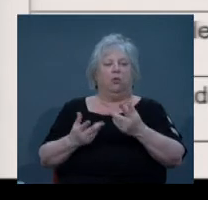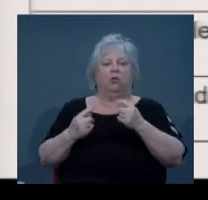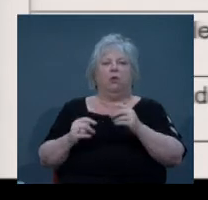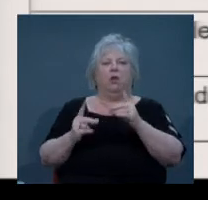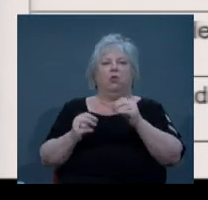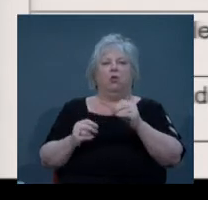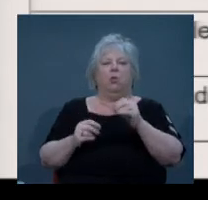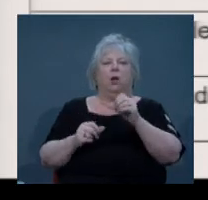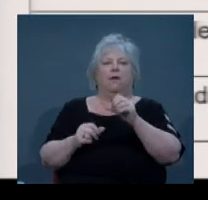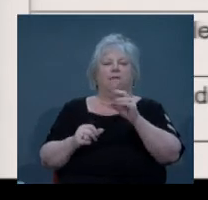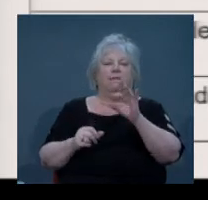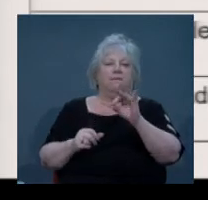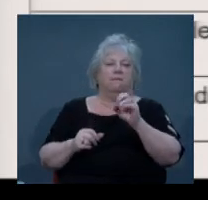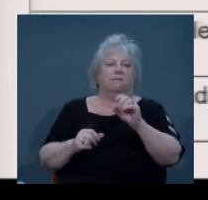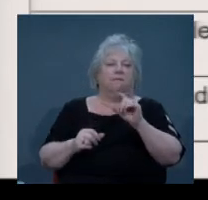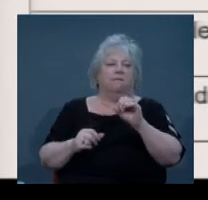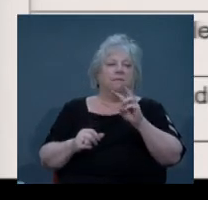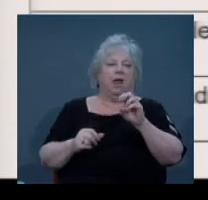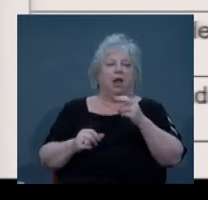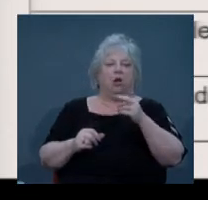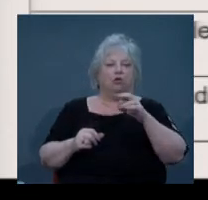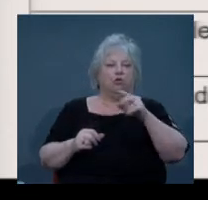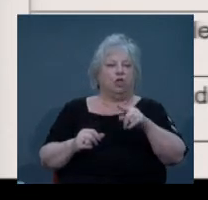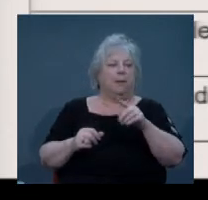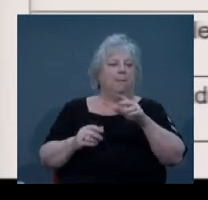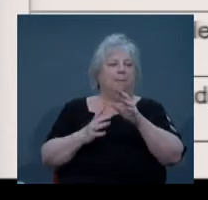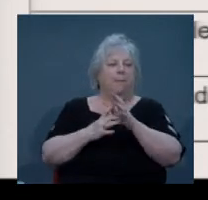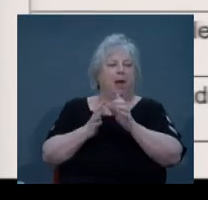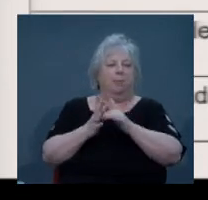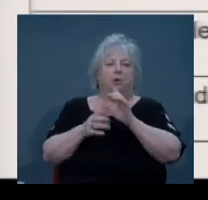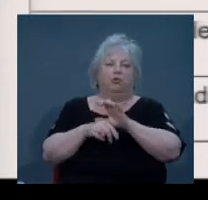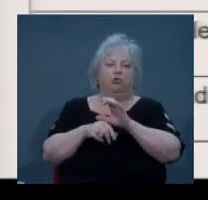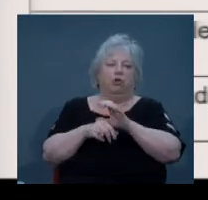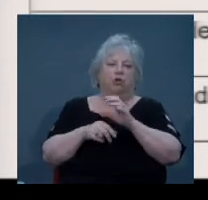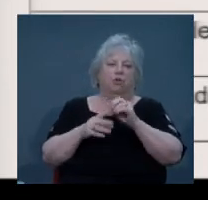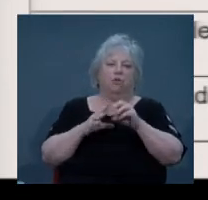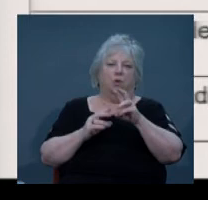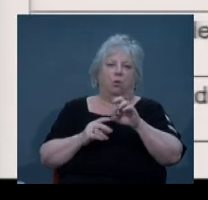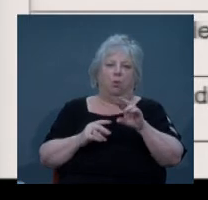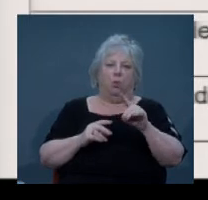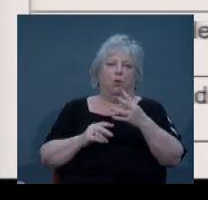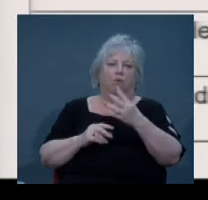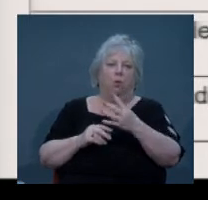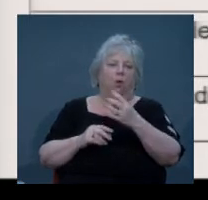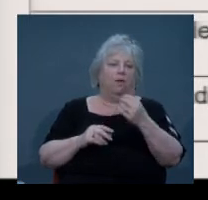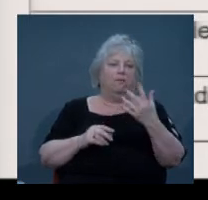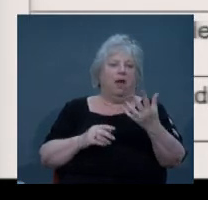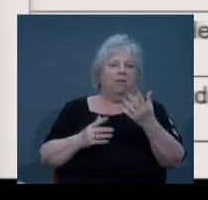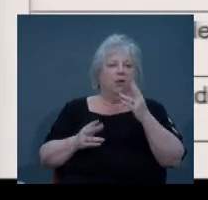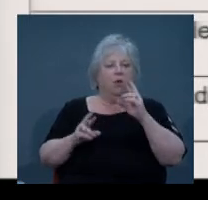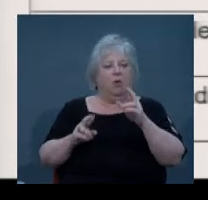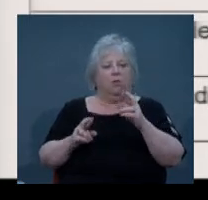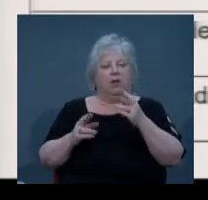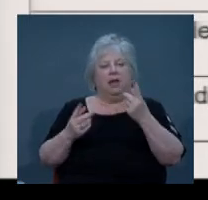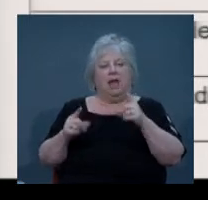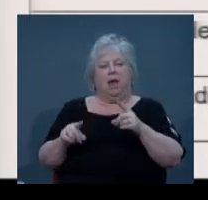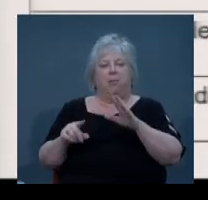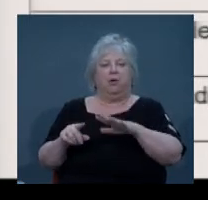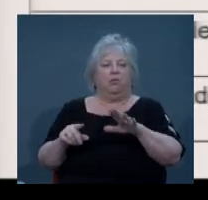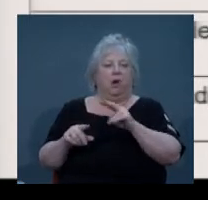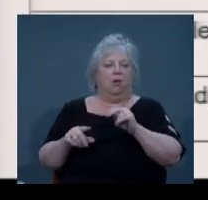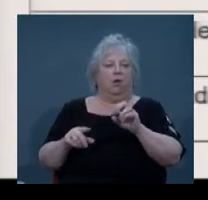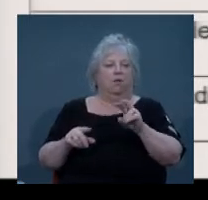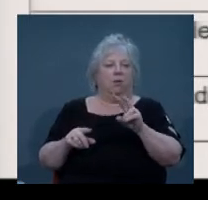one at Fellowship Bible Church for wards 4 and 5, and that would happen hopefully around Monday the 18th. And then